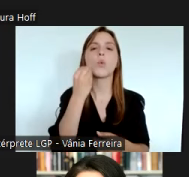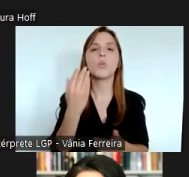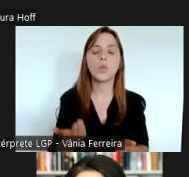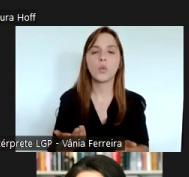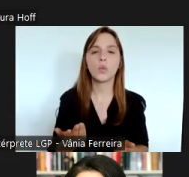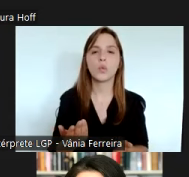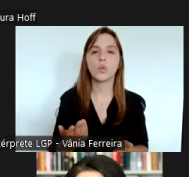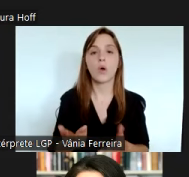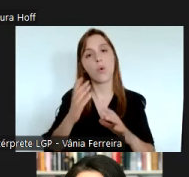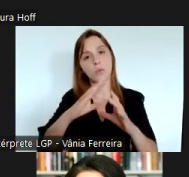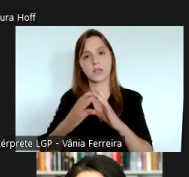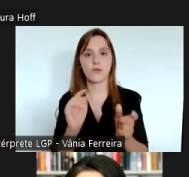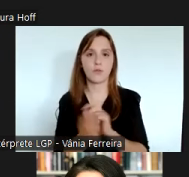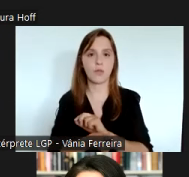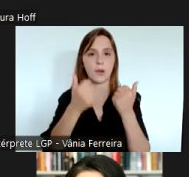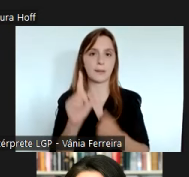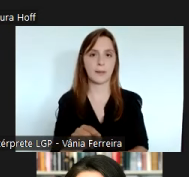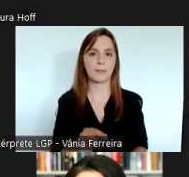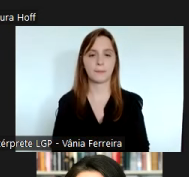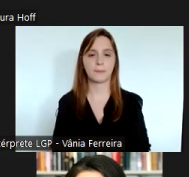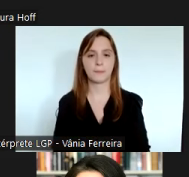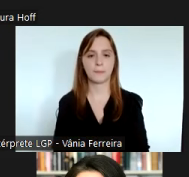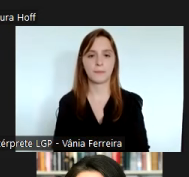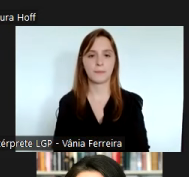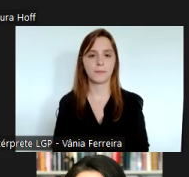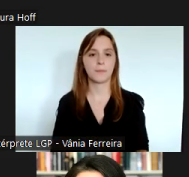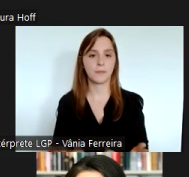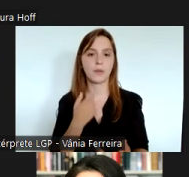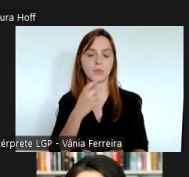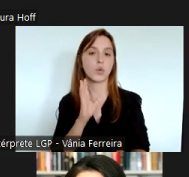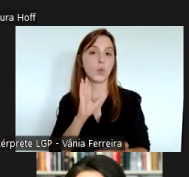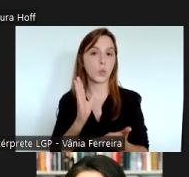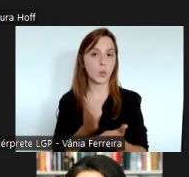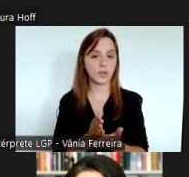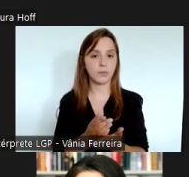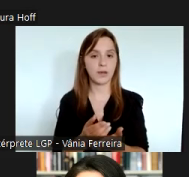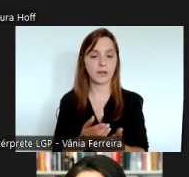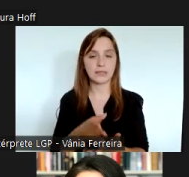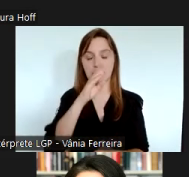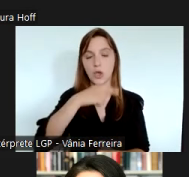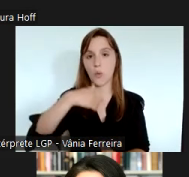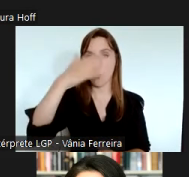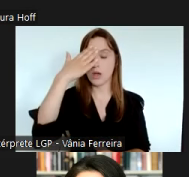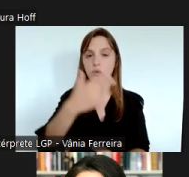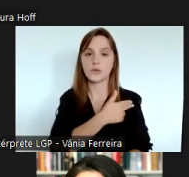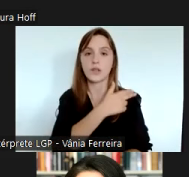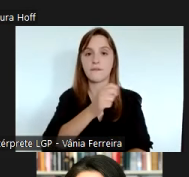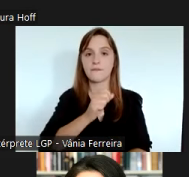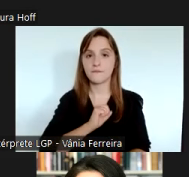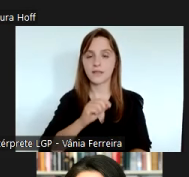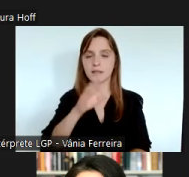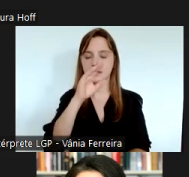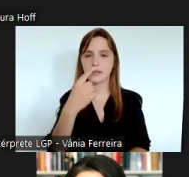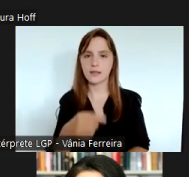its communication. The last question, if I think that my university is having a good approach